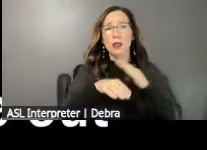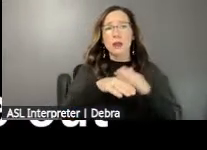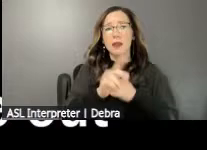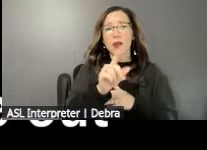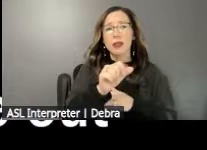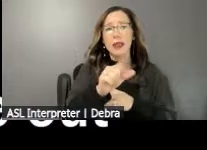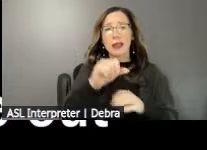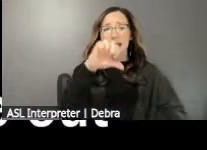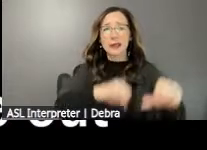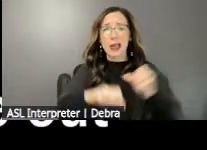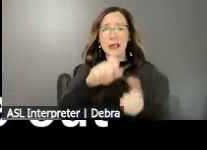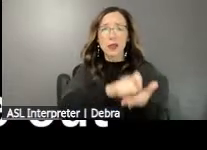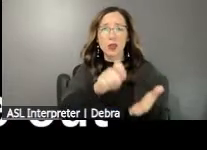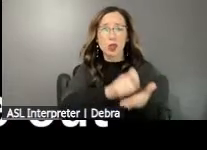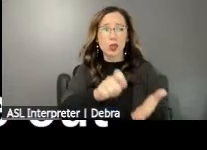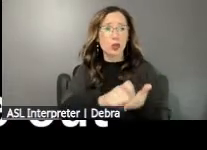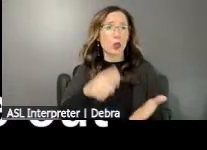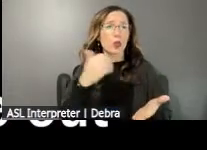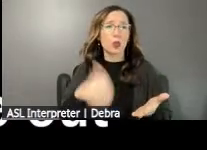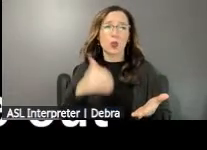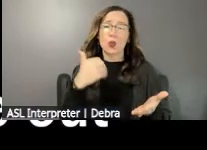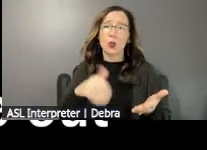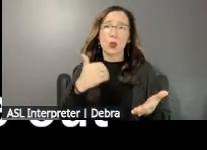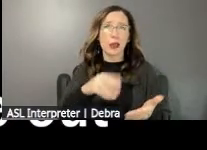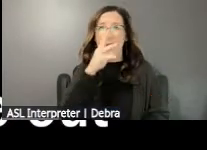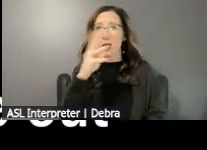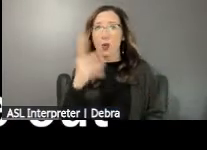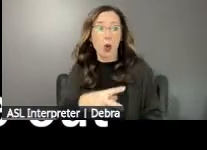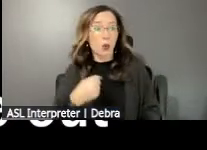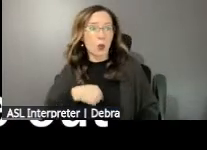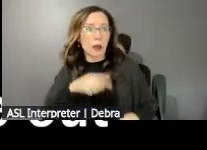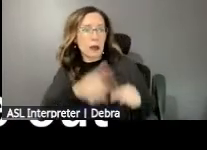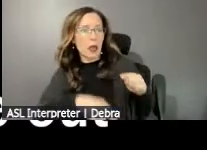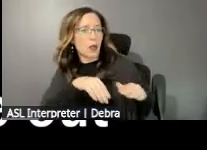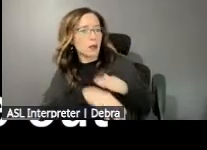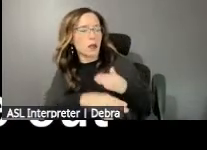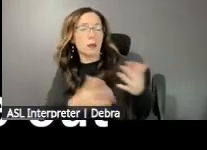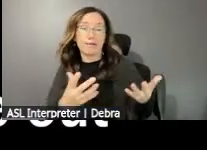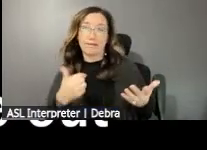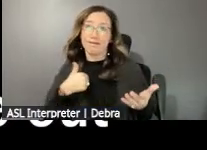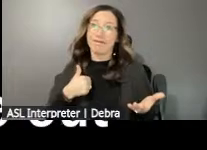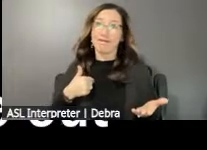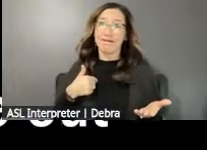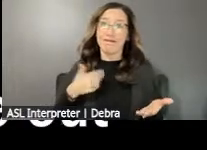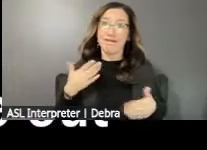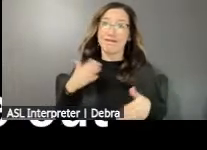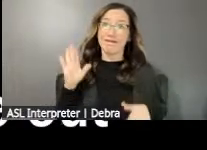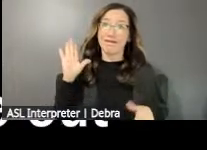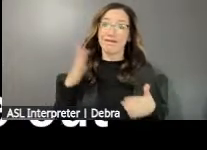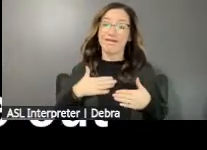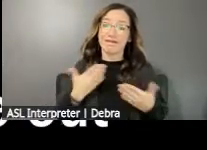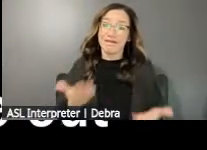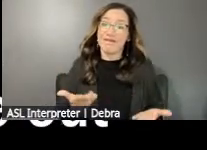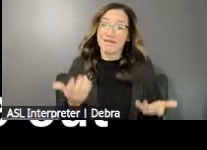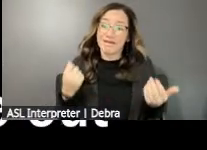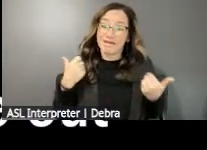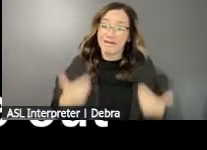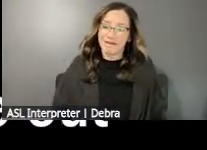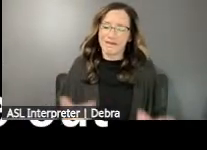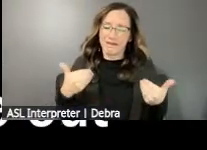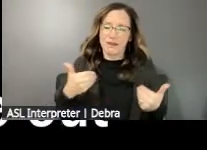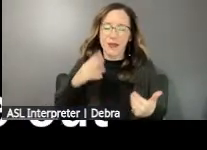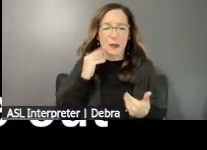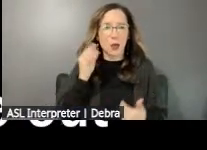too often ignored. I can personally attest to this. A recent paper highlights and reports that many life